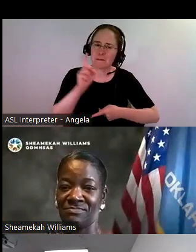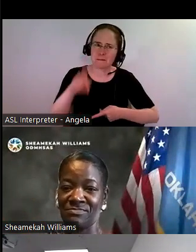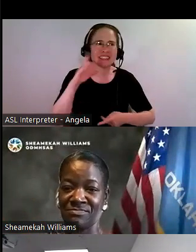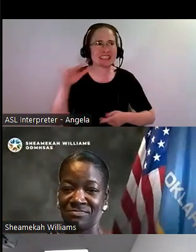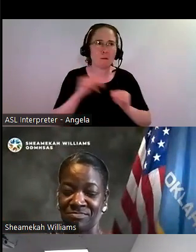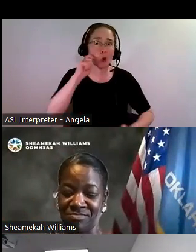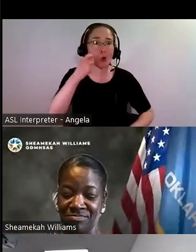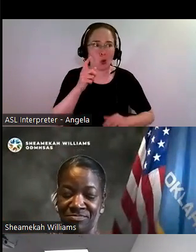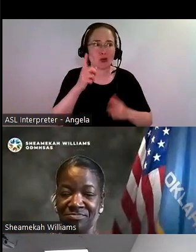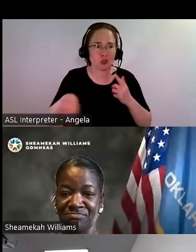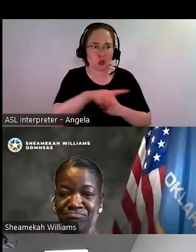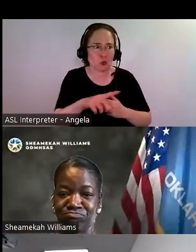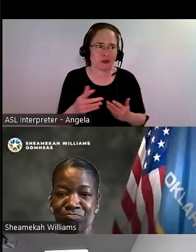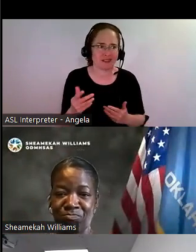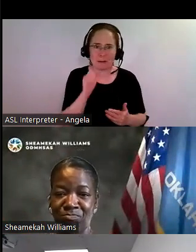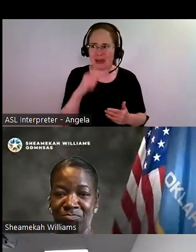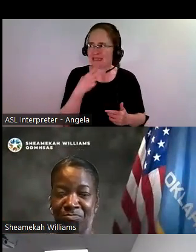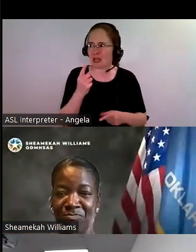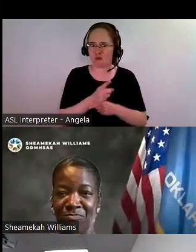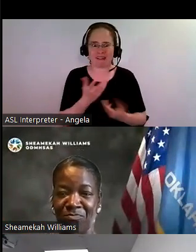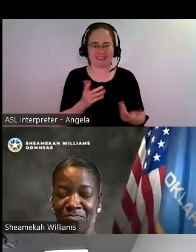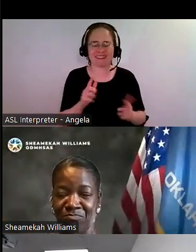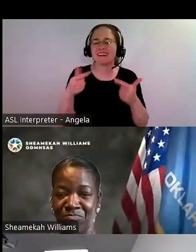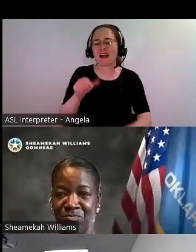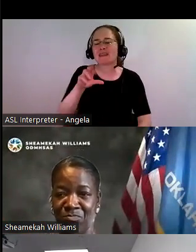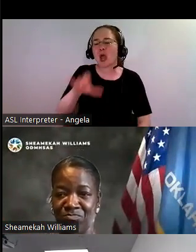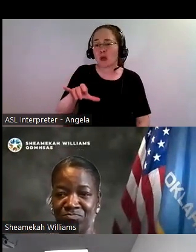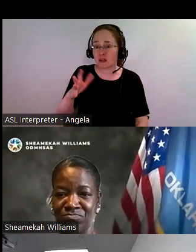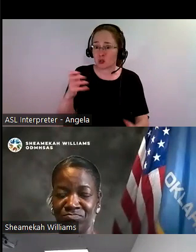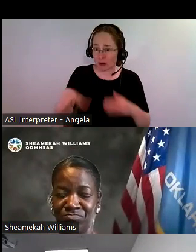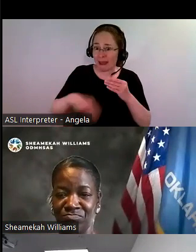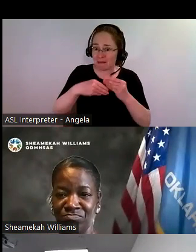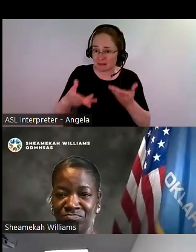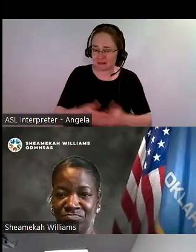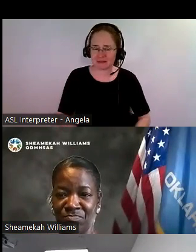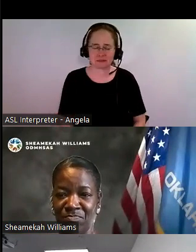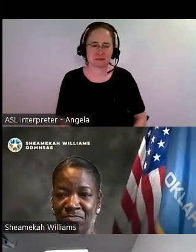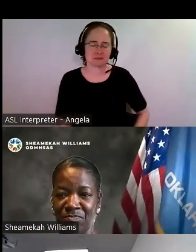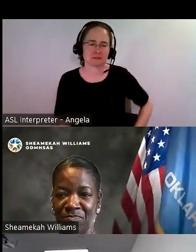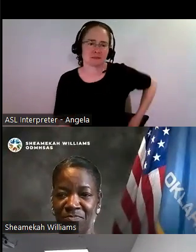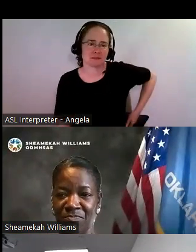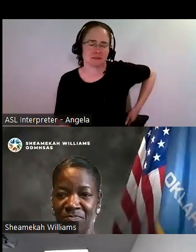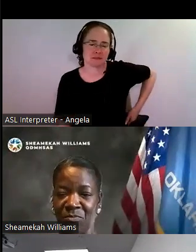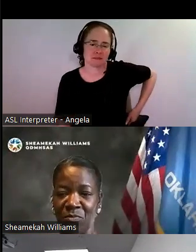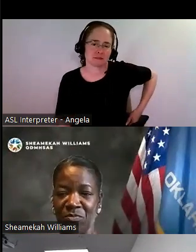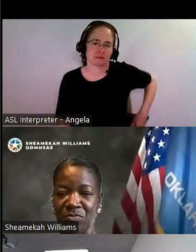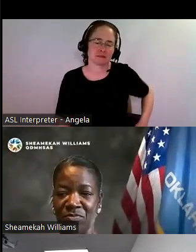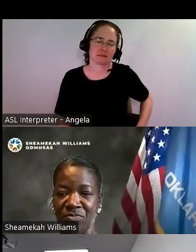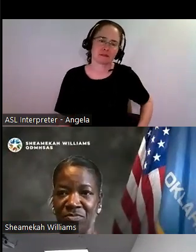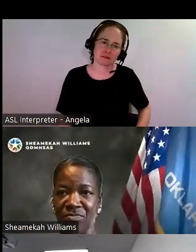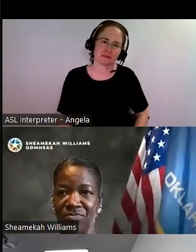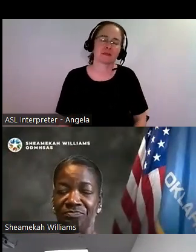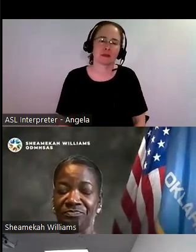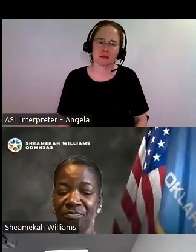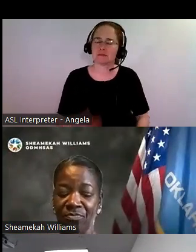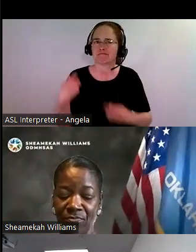than that to you, or I'm not saying it right. So I'm going to let Larry, if you want to go ahead and add on to that. Yeah, you know, we've all talked about